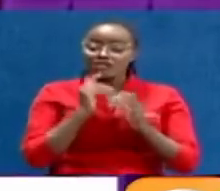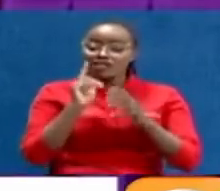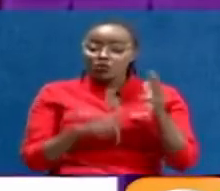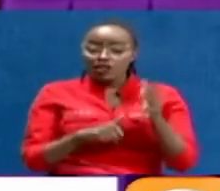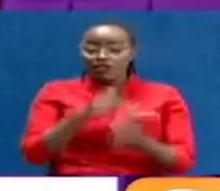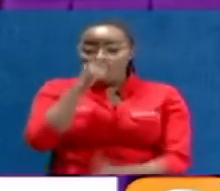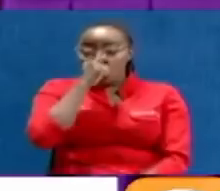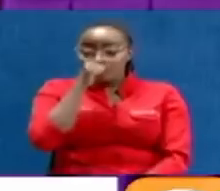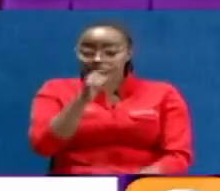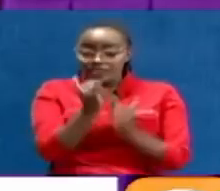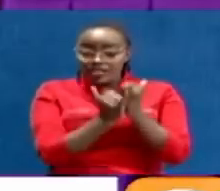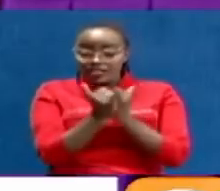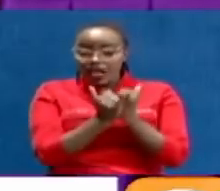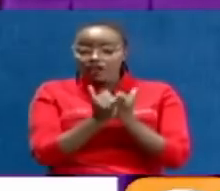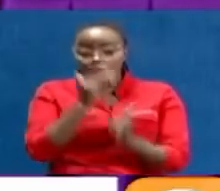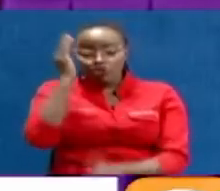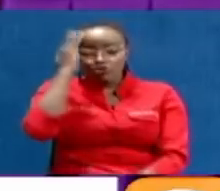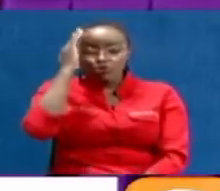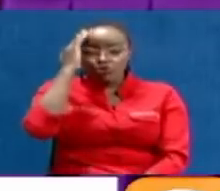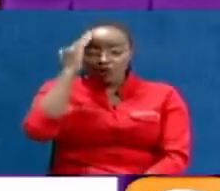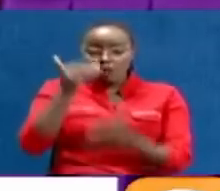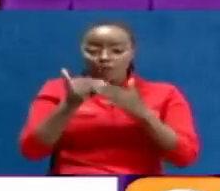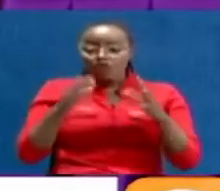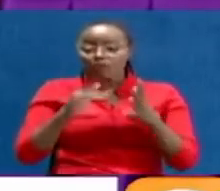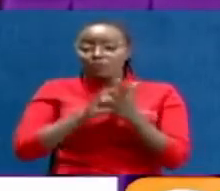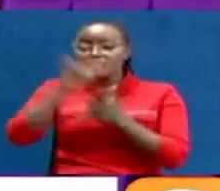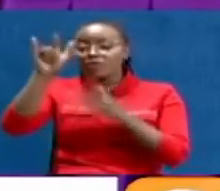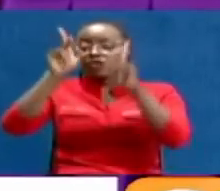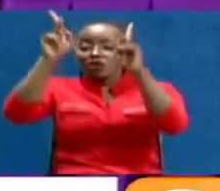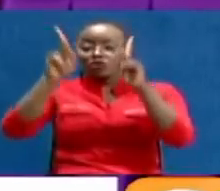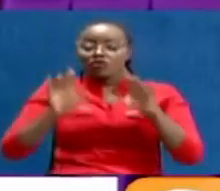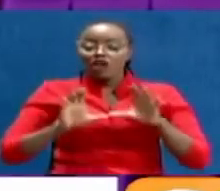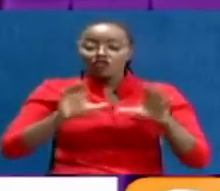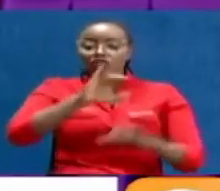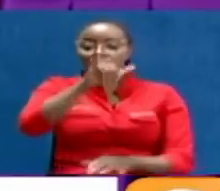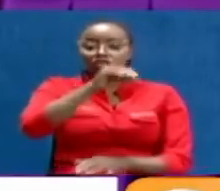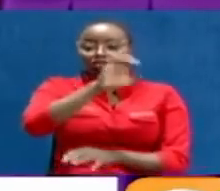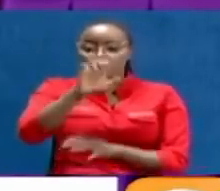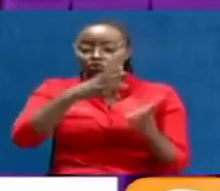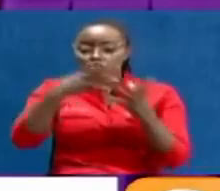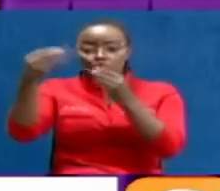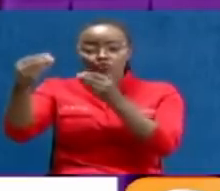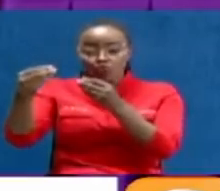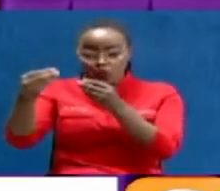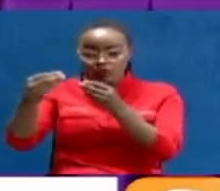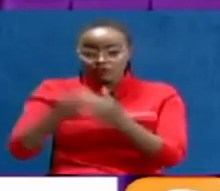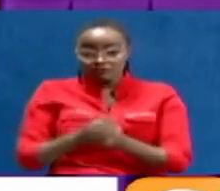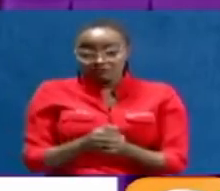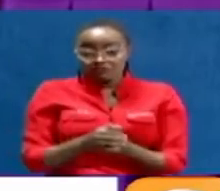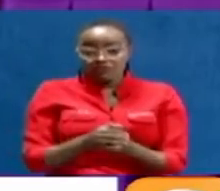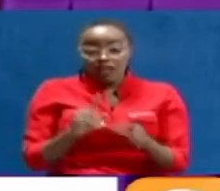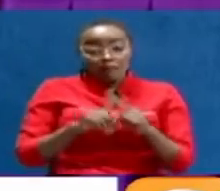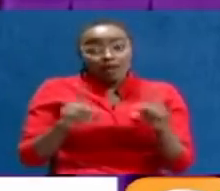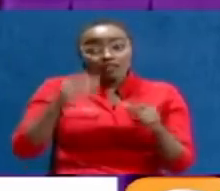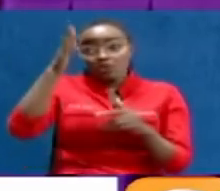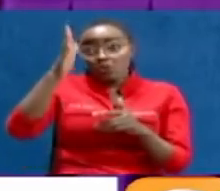said, I wish that Saturday I knew before I went to Kisumu, I'd have forced Joe to go to hospital.